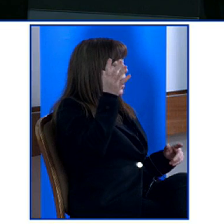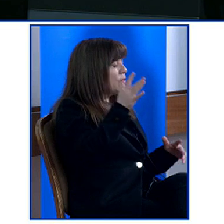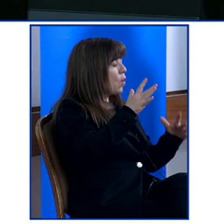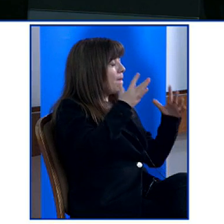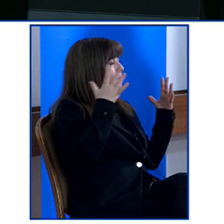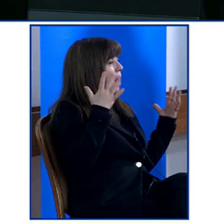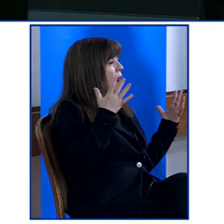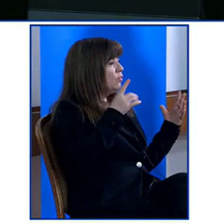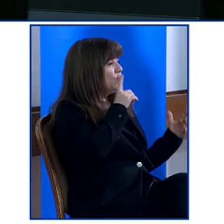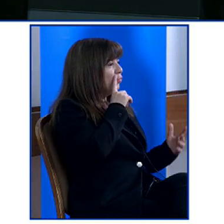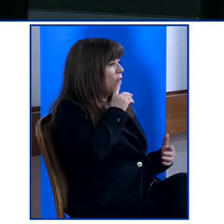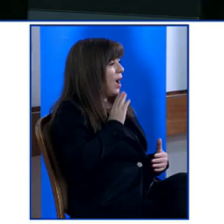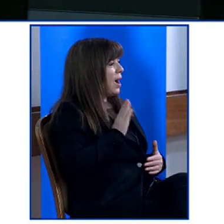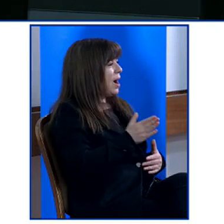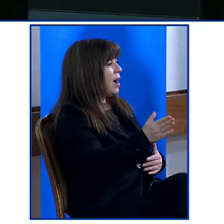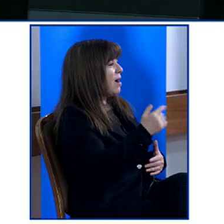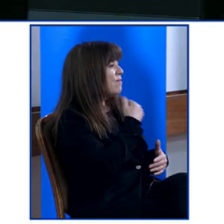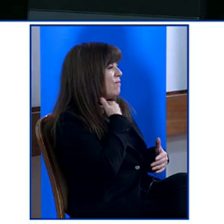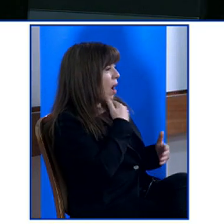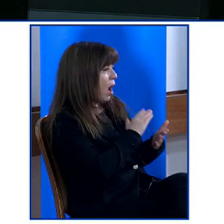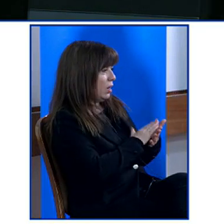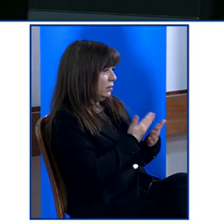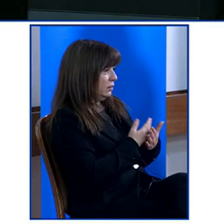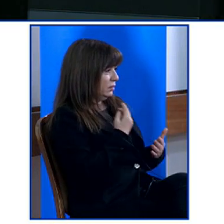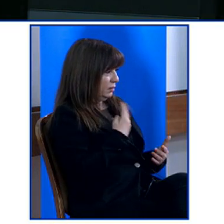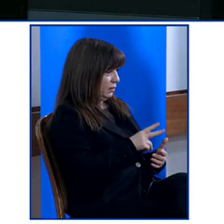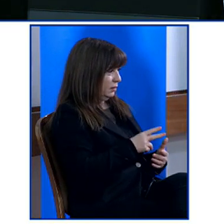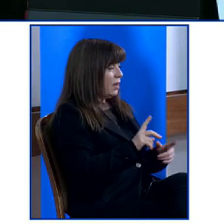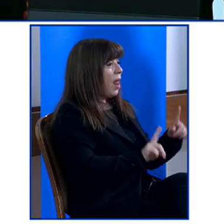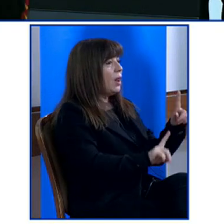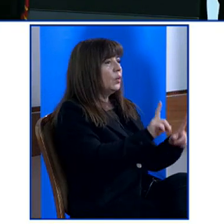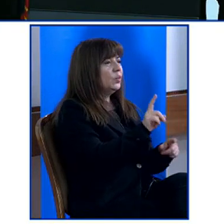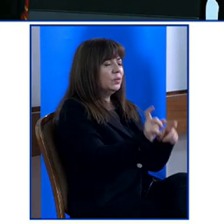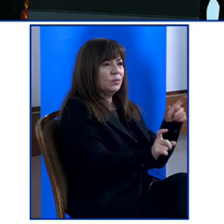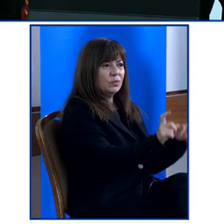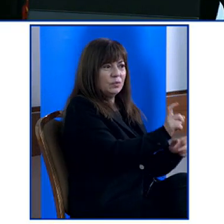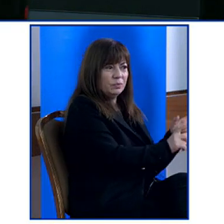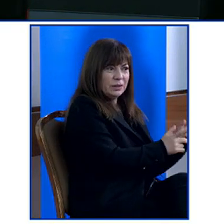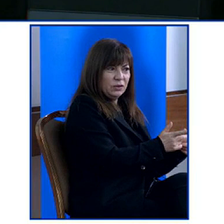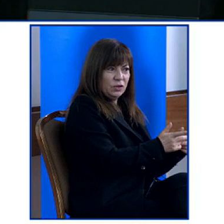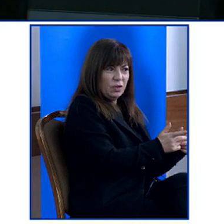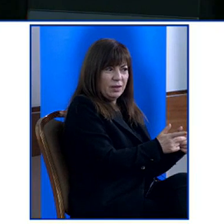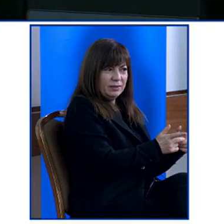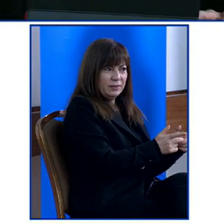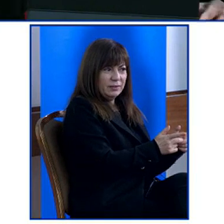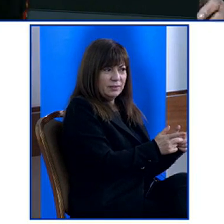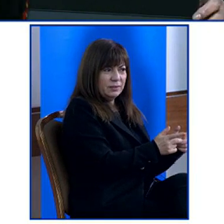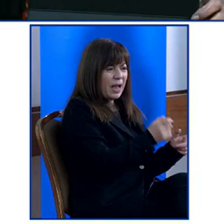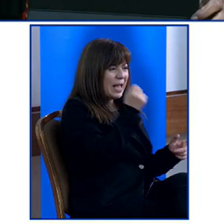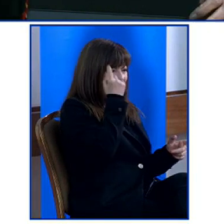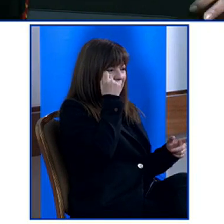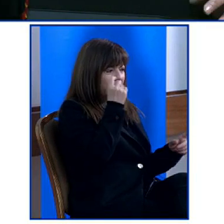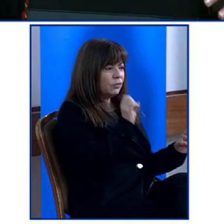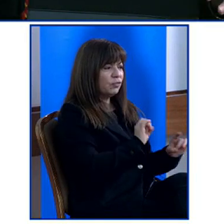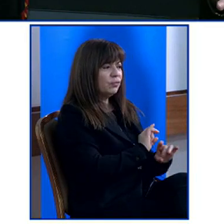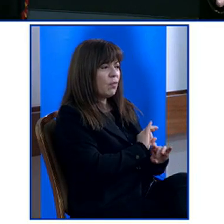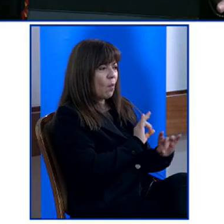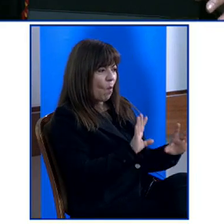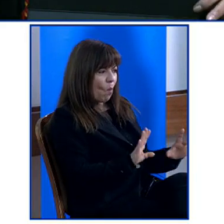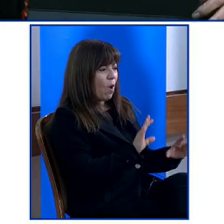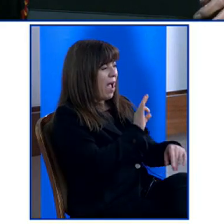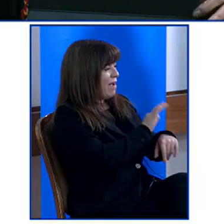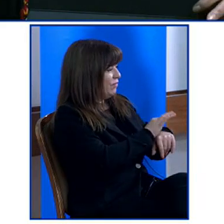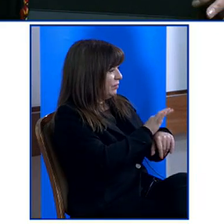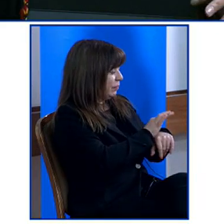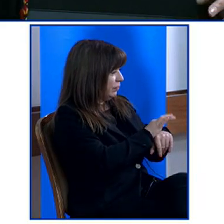people understand that some illnesses are caused or indeed exacerbated by environmental changes.